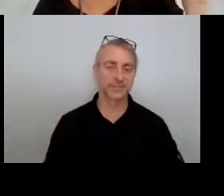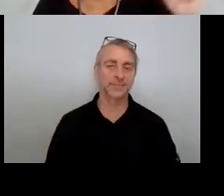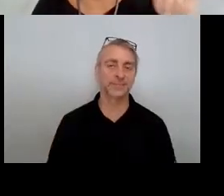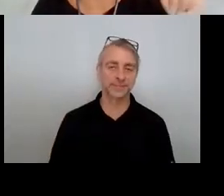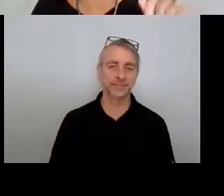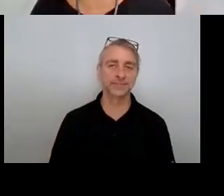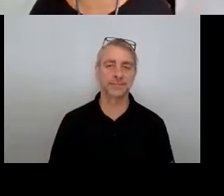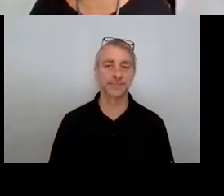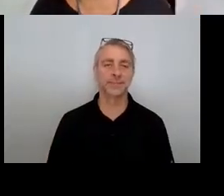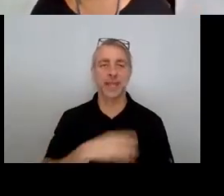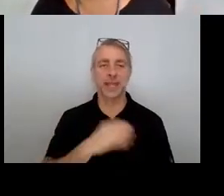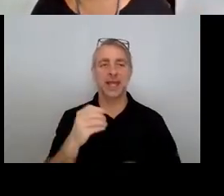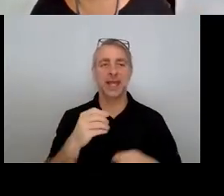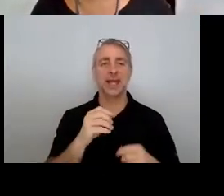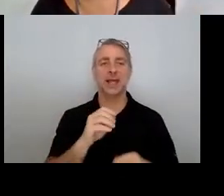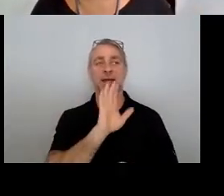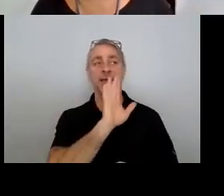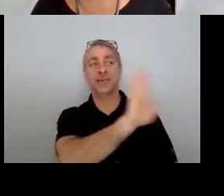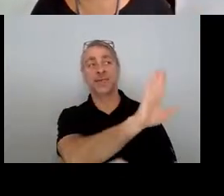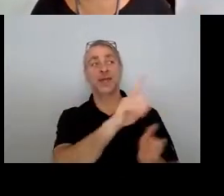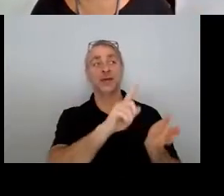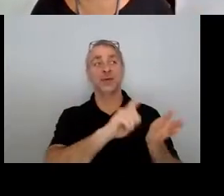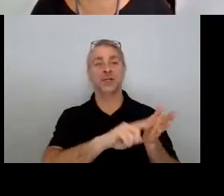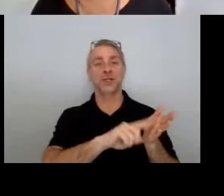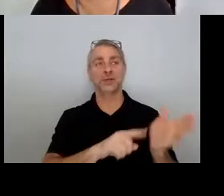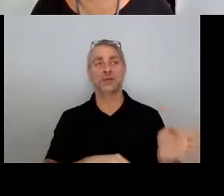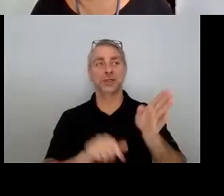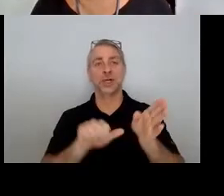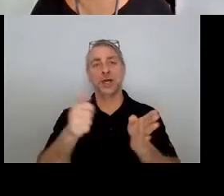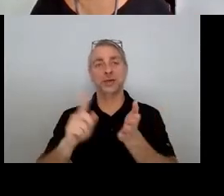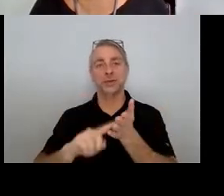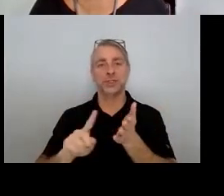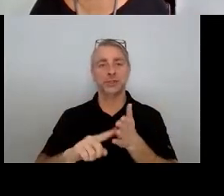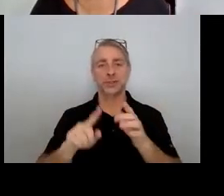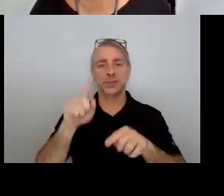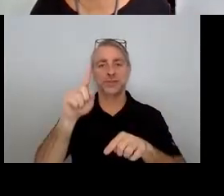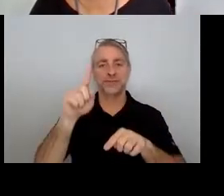how it might vary across these particular contexts.